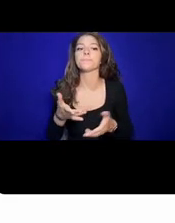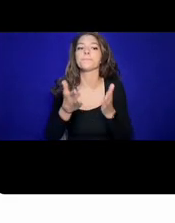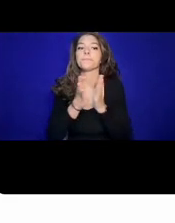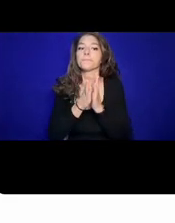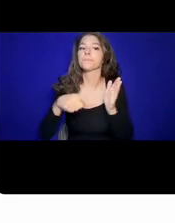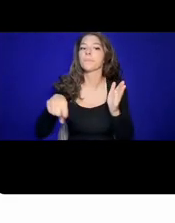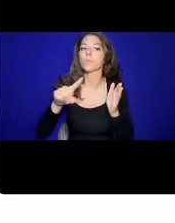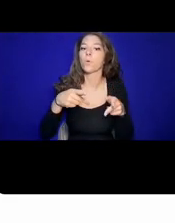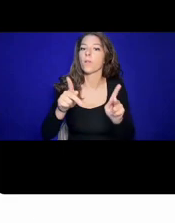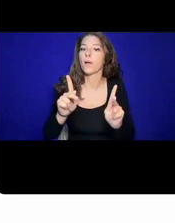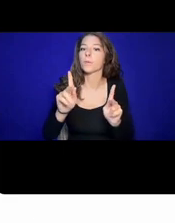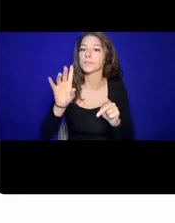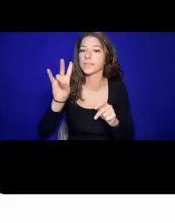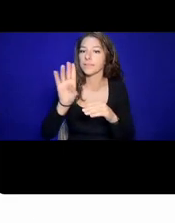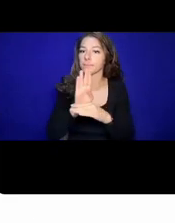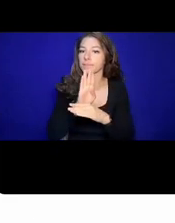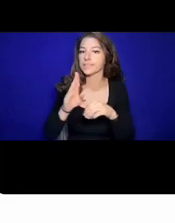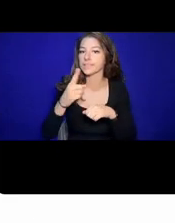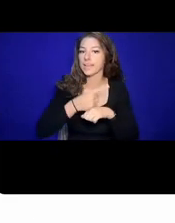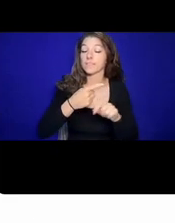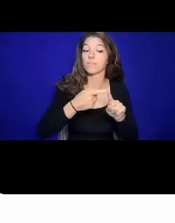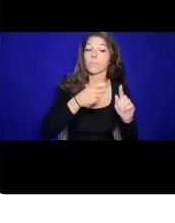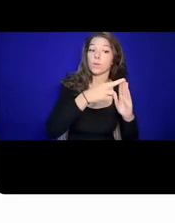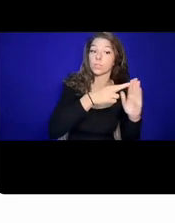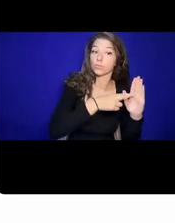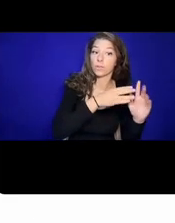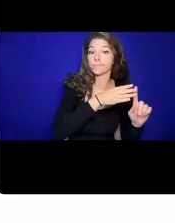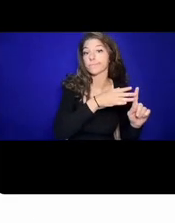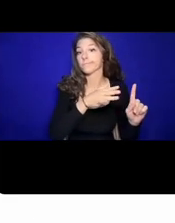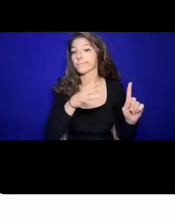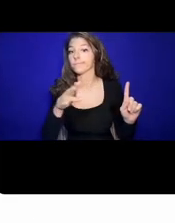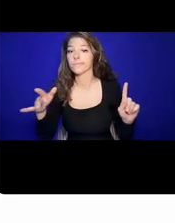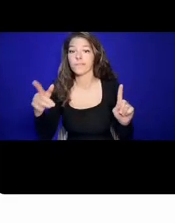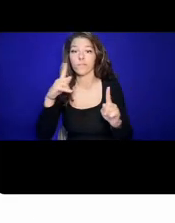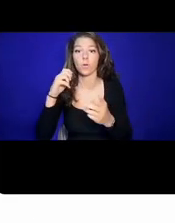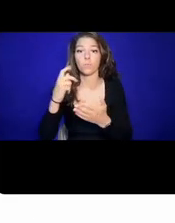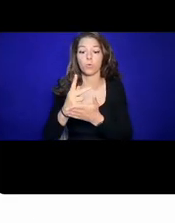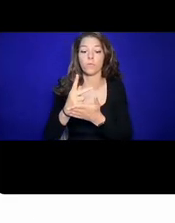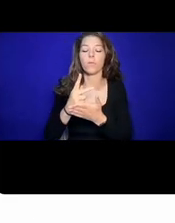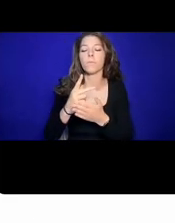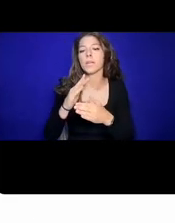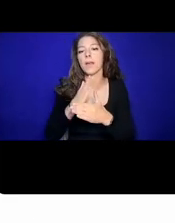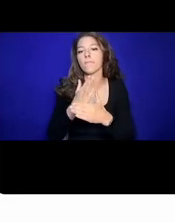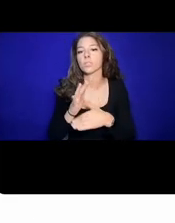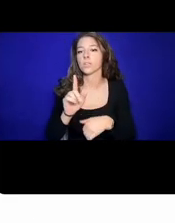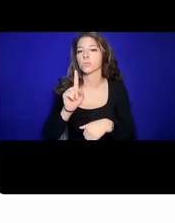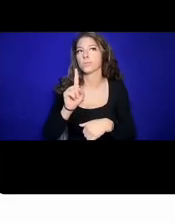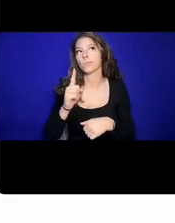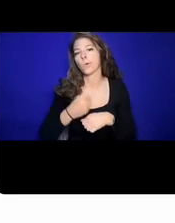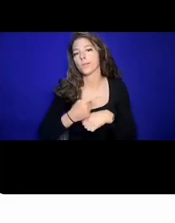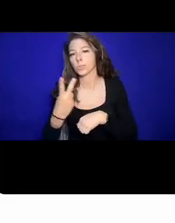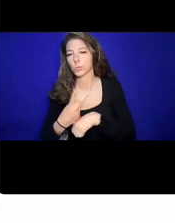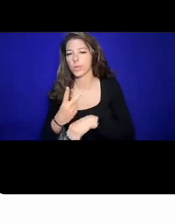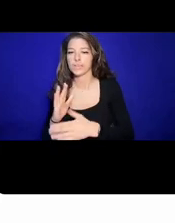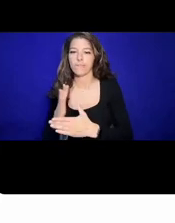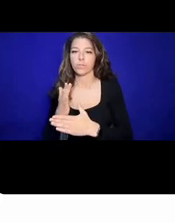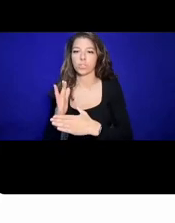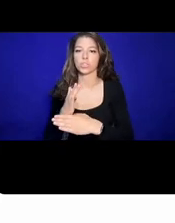that you allow up to 7 business days from registration for approval, but on average, that's 1 to 2 days.